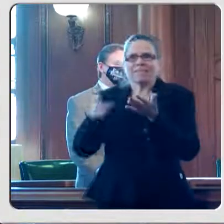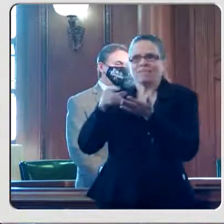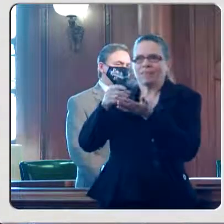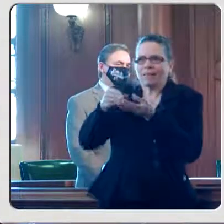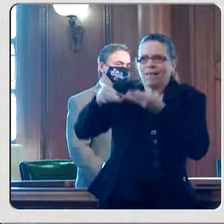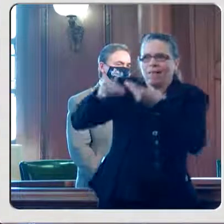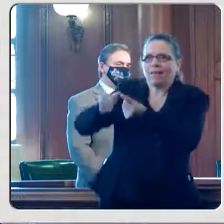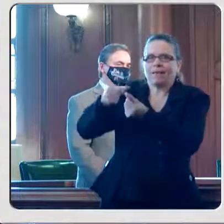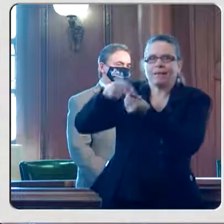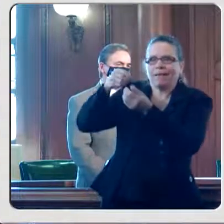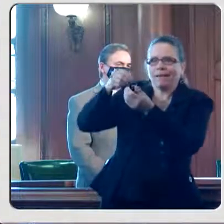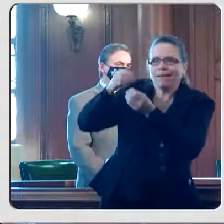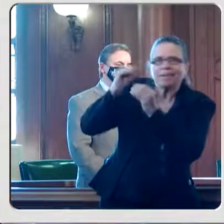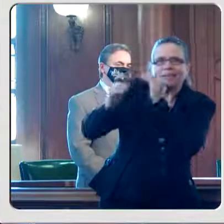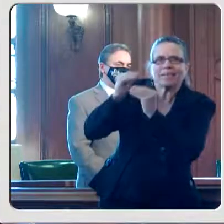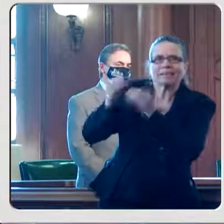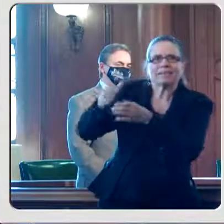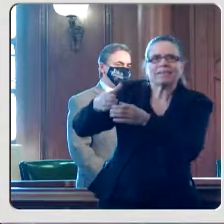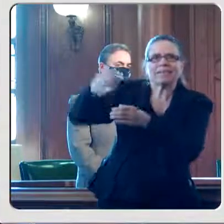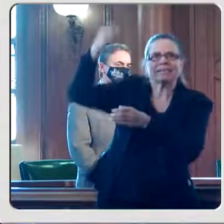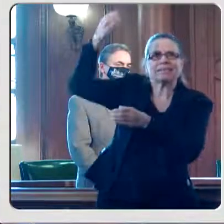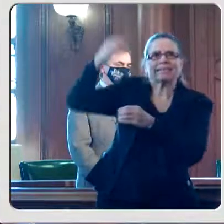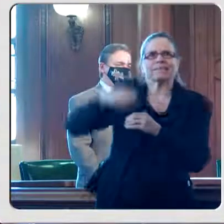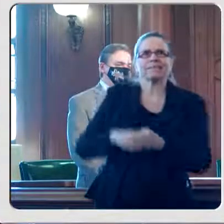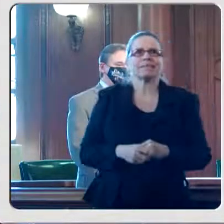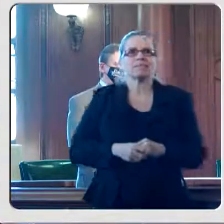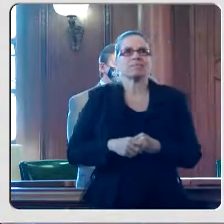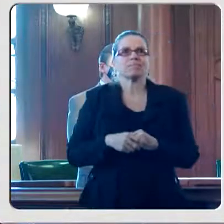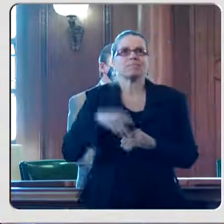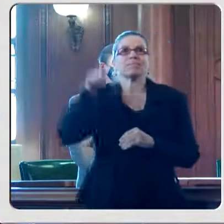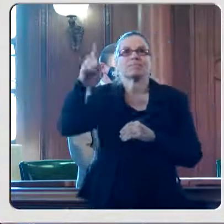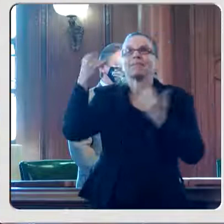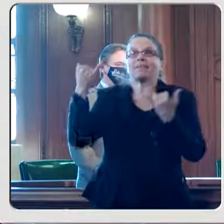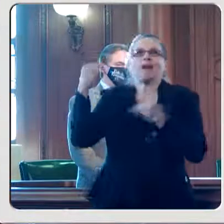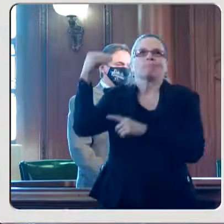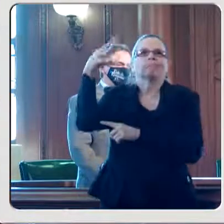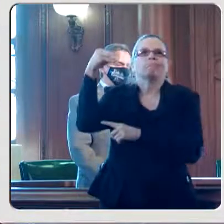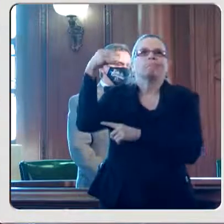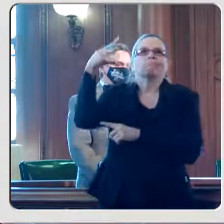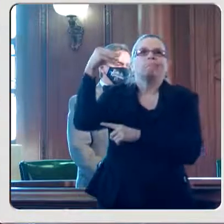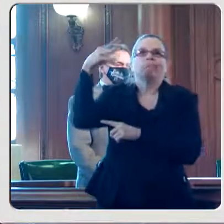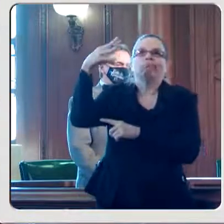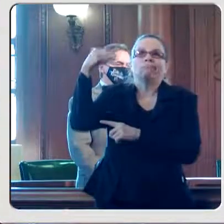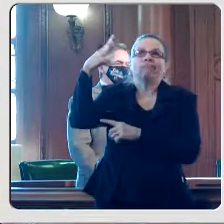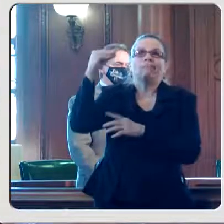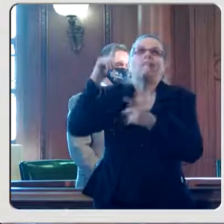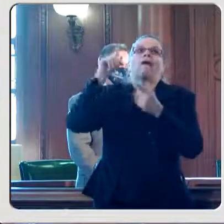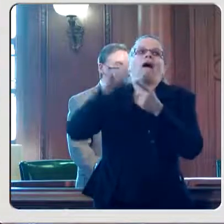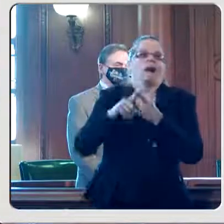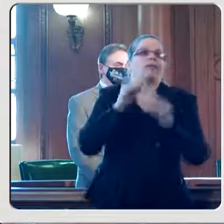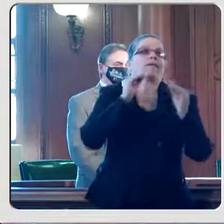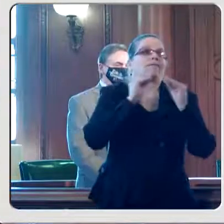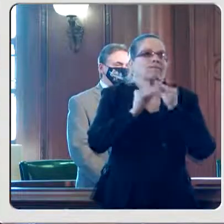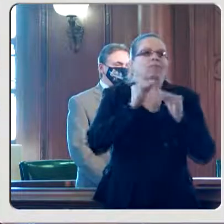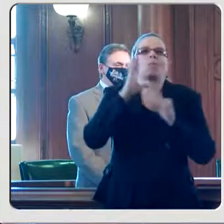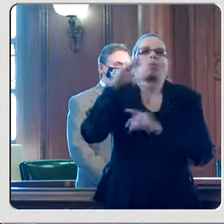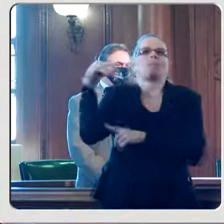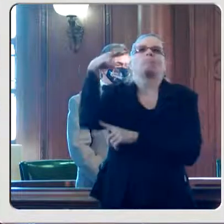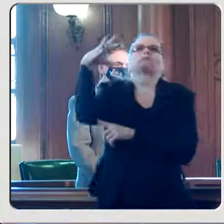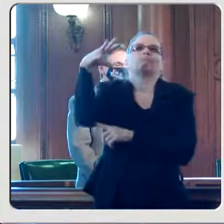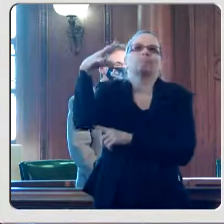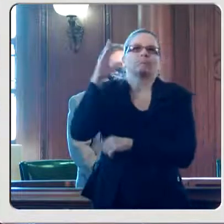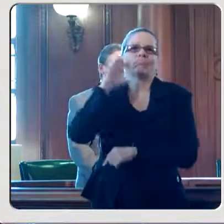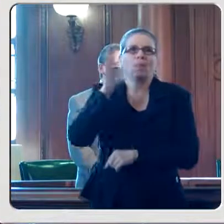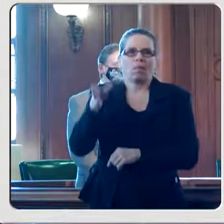and get it taken care of. I want to definitely thank the mayor and Helen. Our employees will be getting their 2nd dose of vaccines this